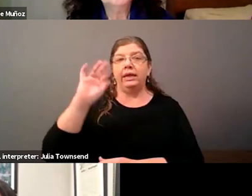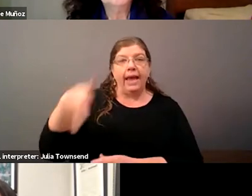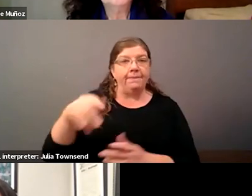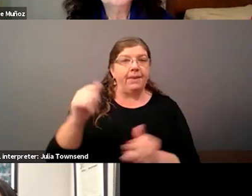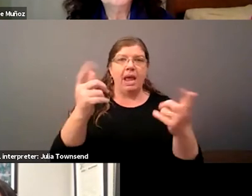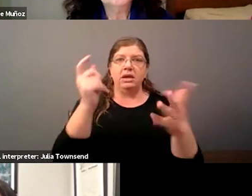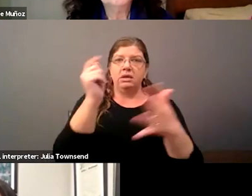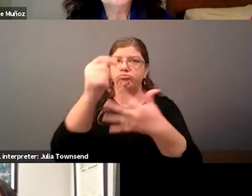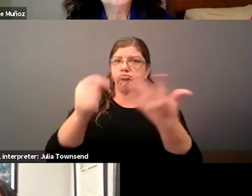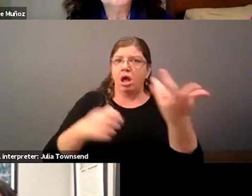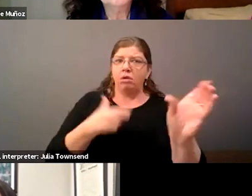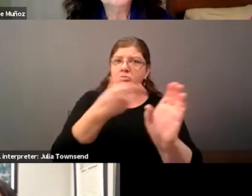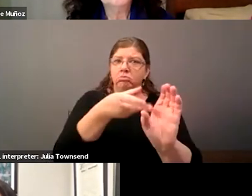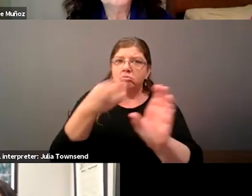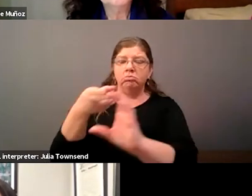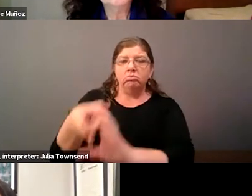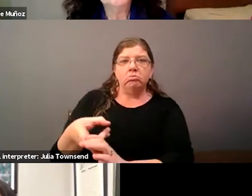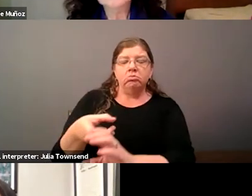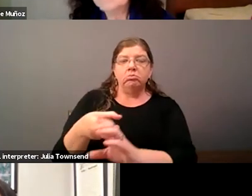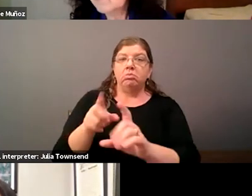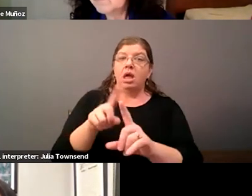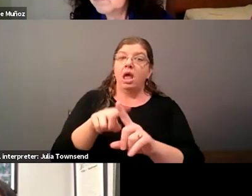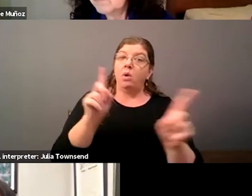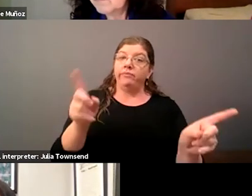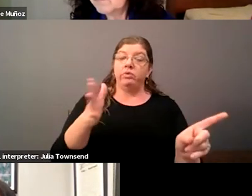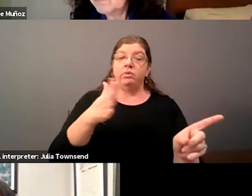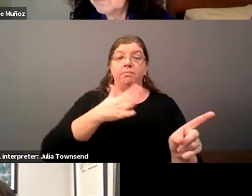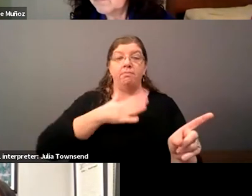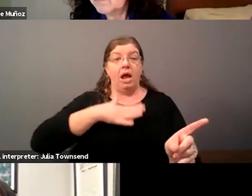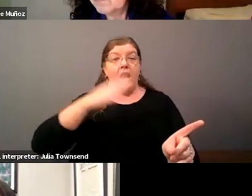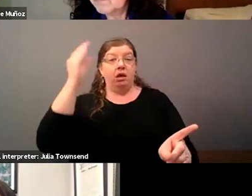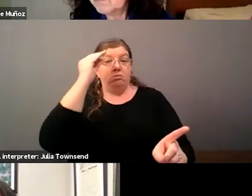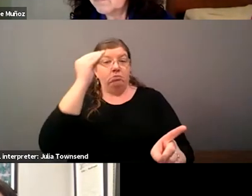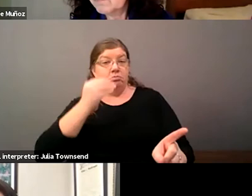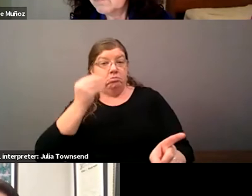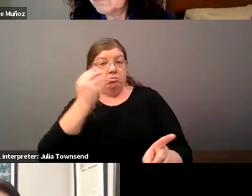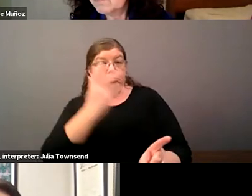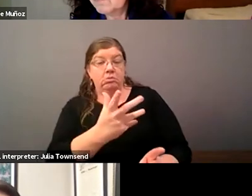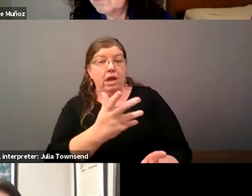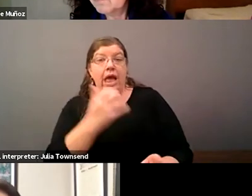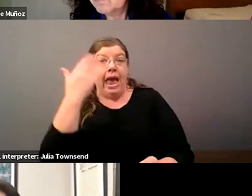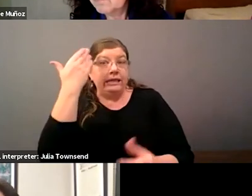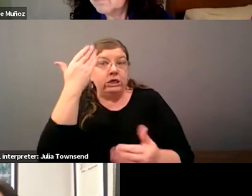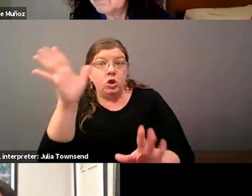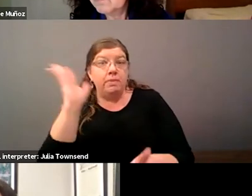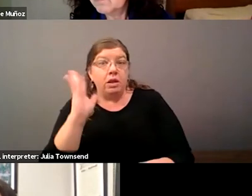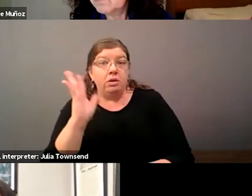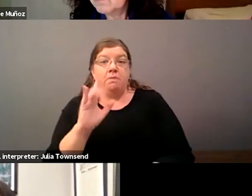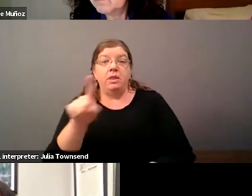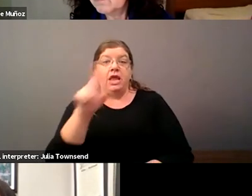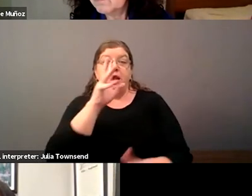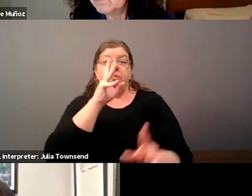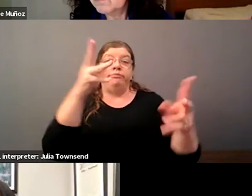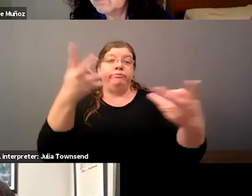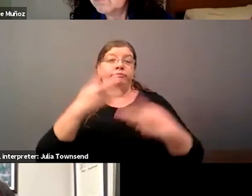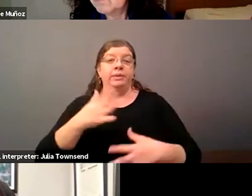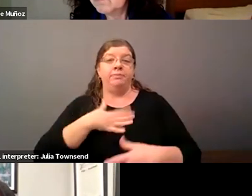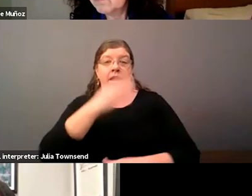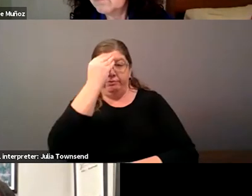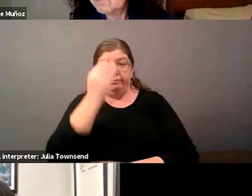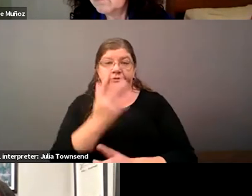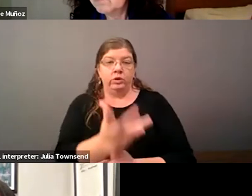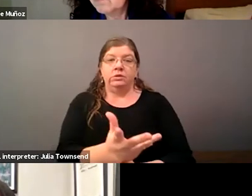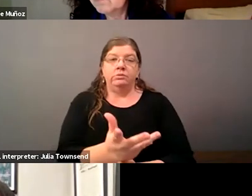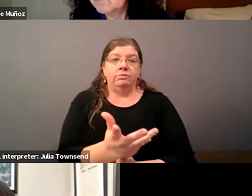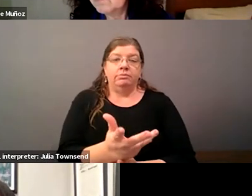other ones however my voice i didn't know that then but my voice was never really hurt